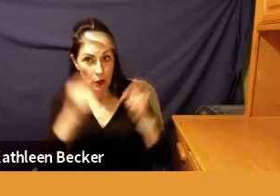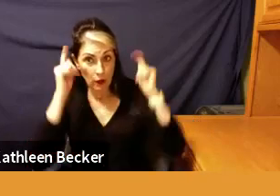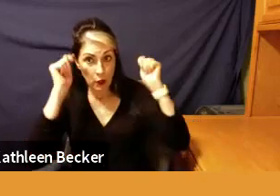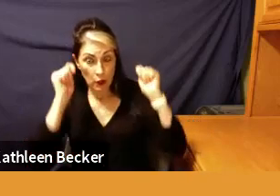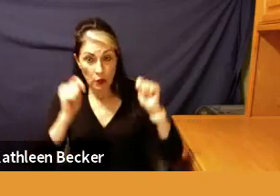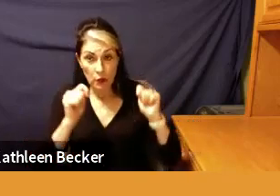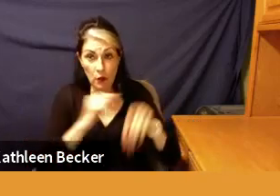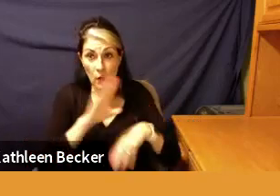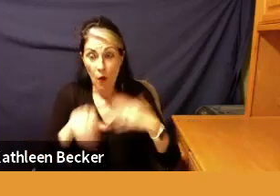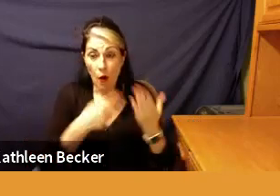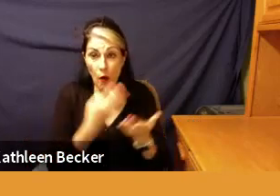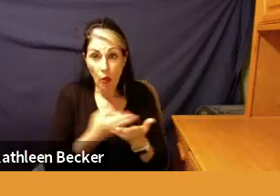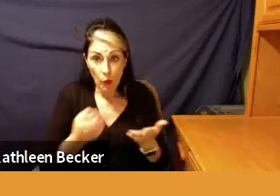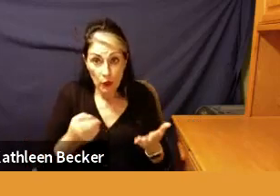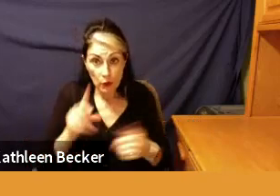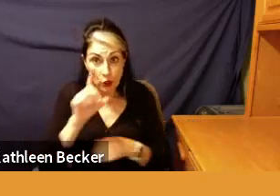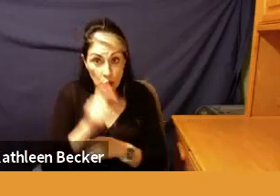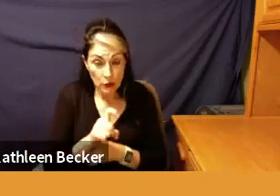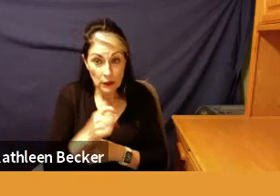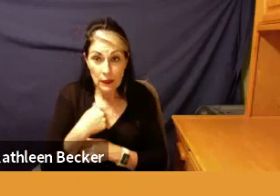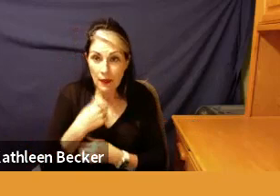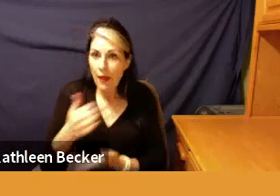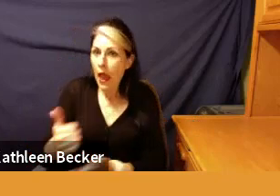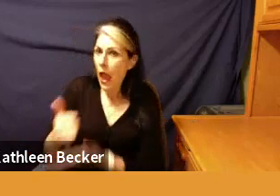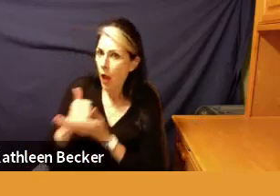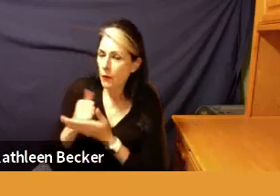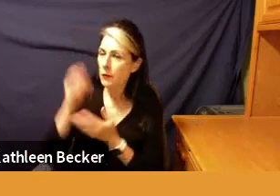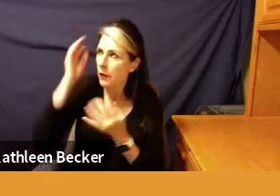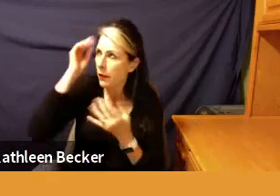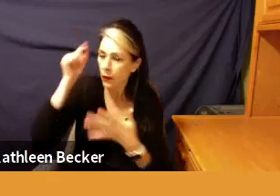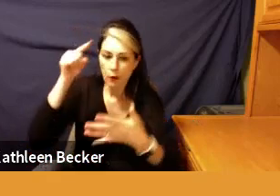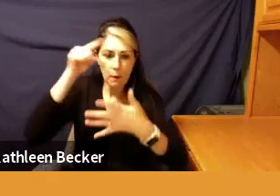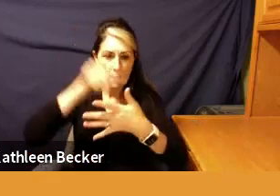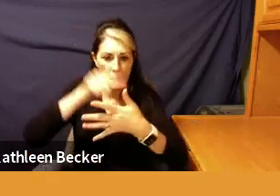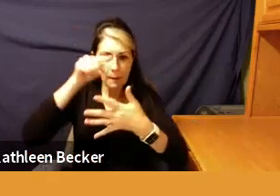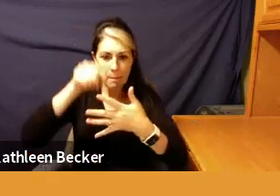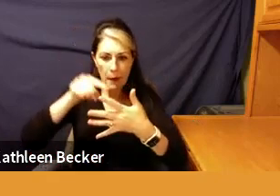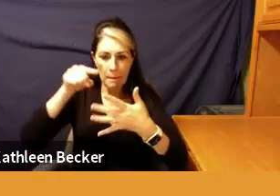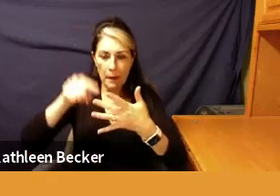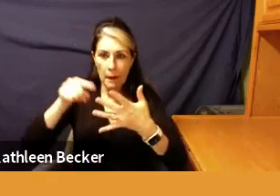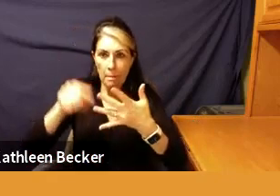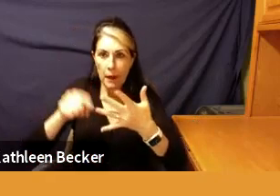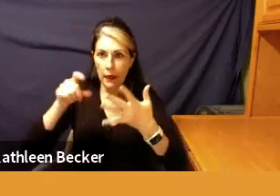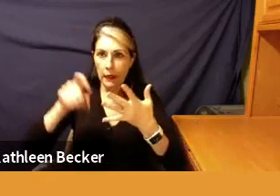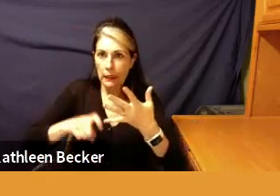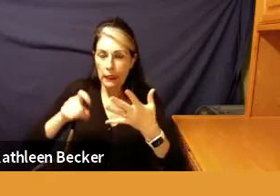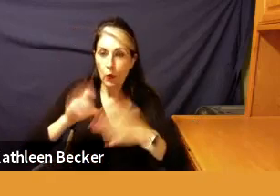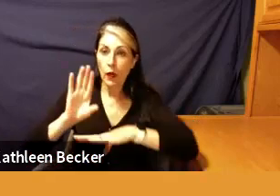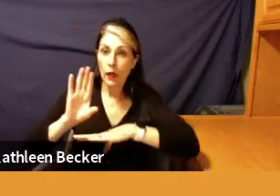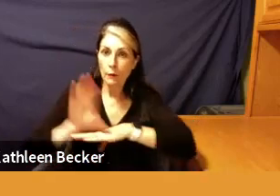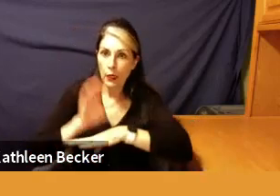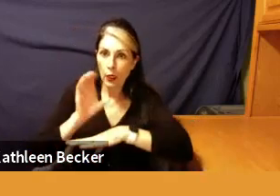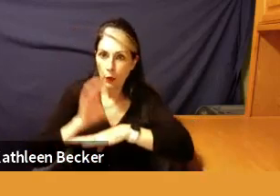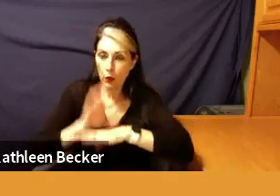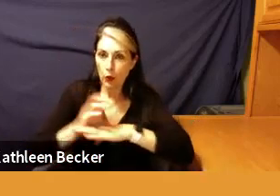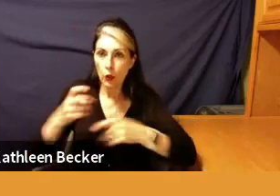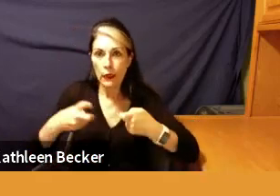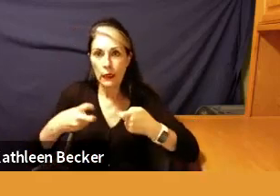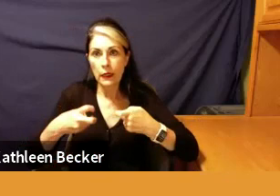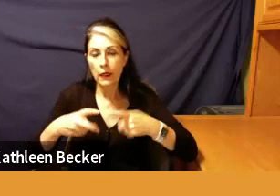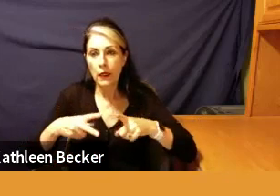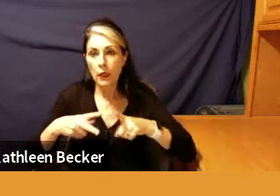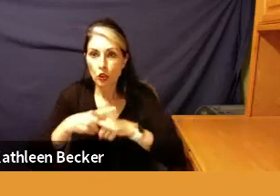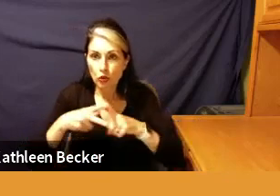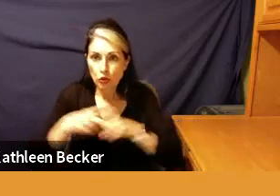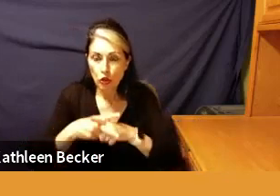all the resources you need? And that helps them to think through, okay, what will I need? Okay, I need my computer, I need a charger, maybe